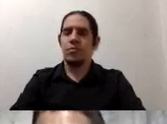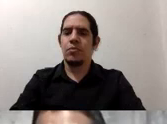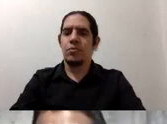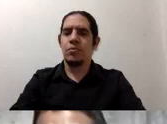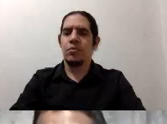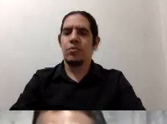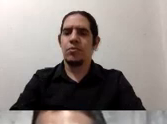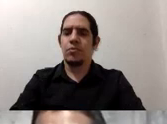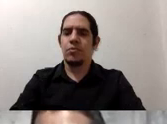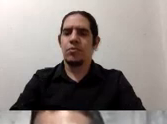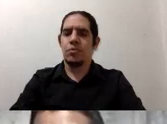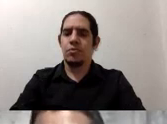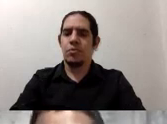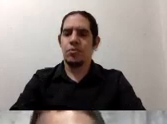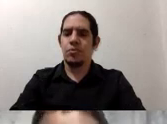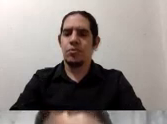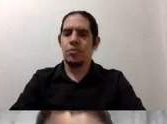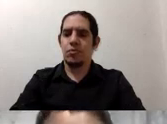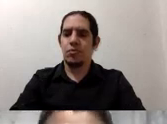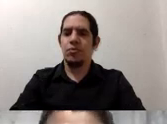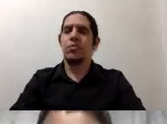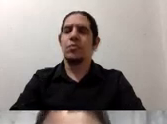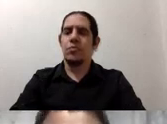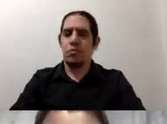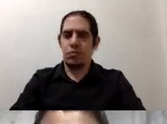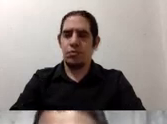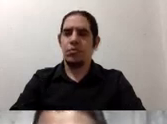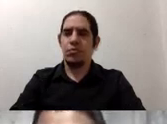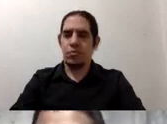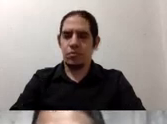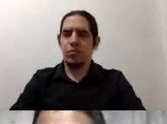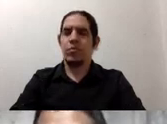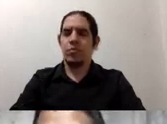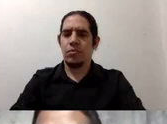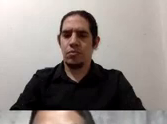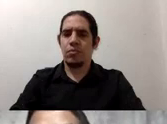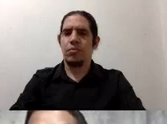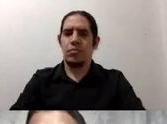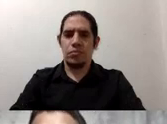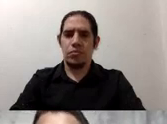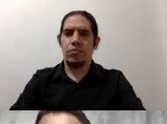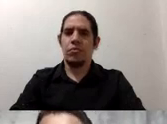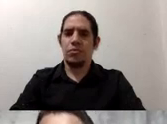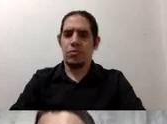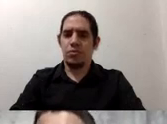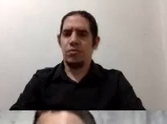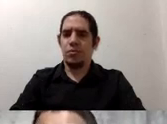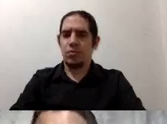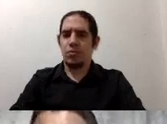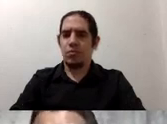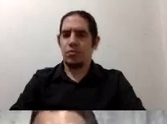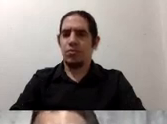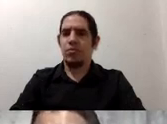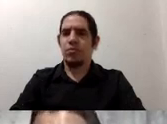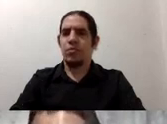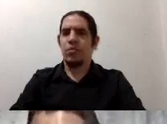favor of teaching and using non-standard English, as you can see here in extracts. These perceptions could be related to a study by FEL and